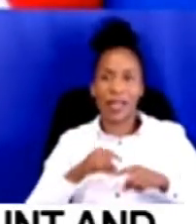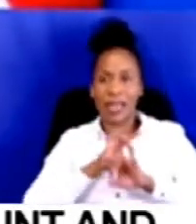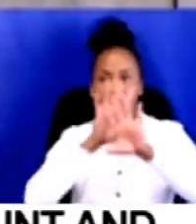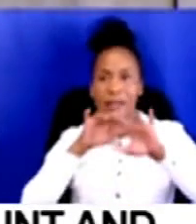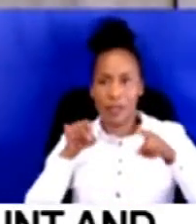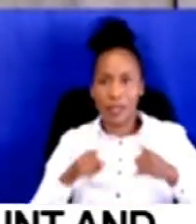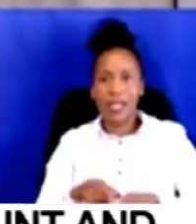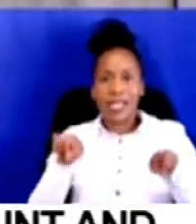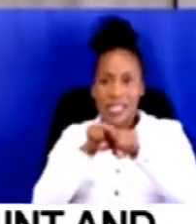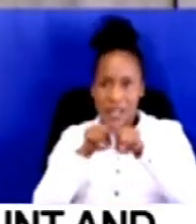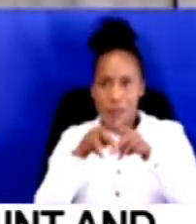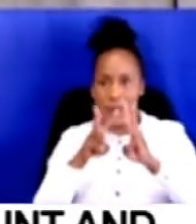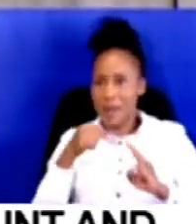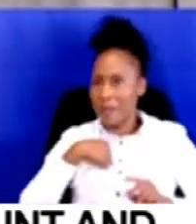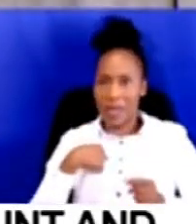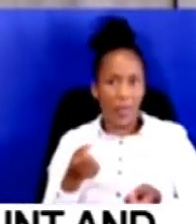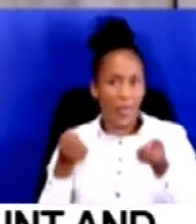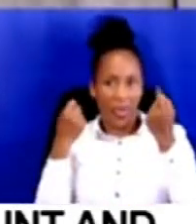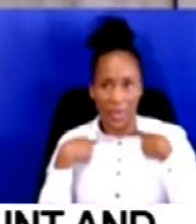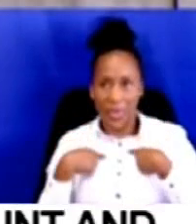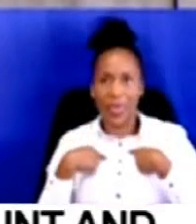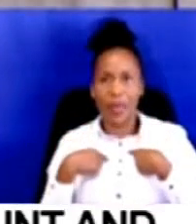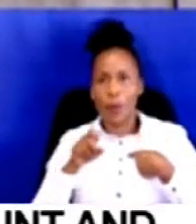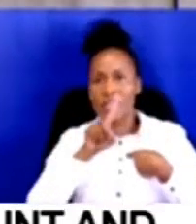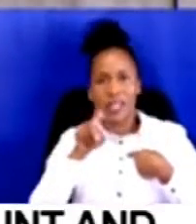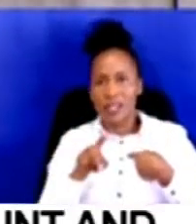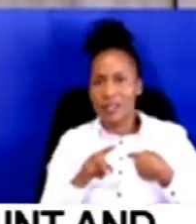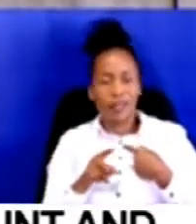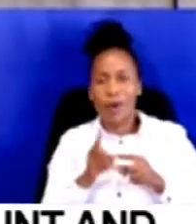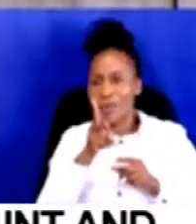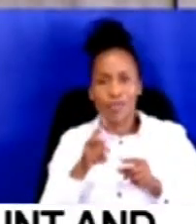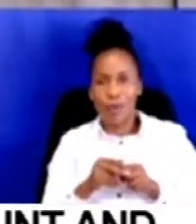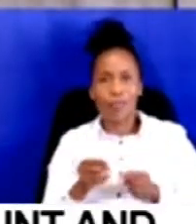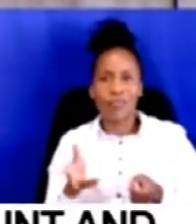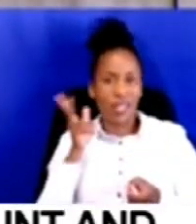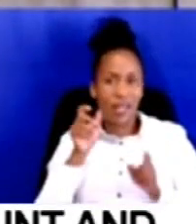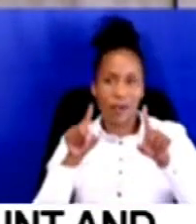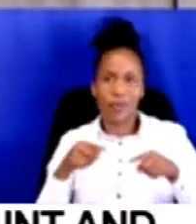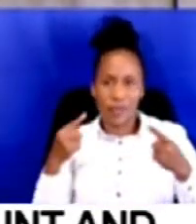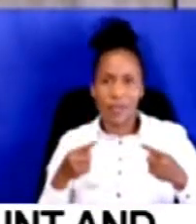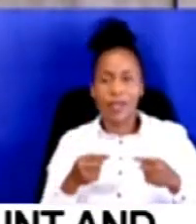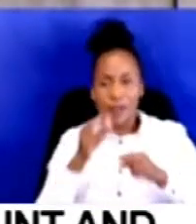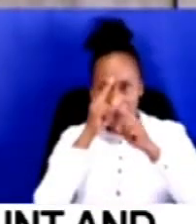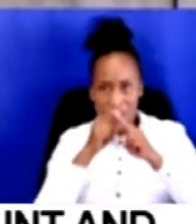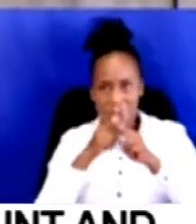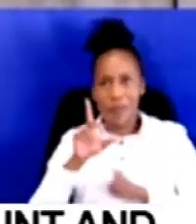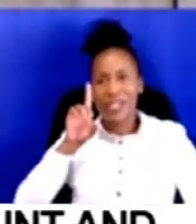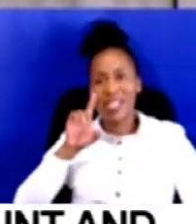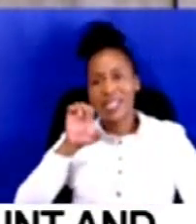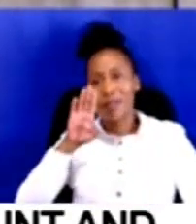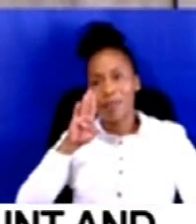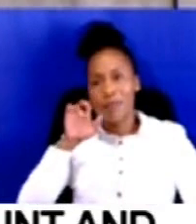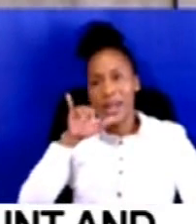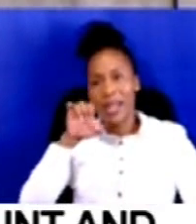I also, I could really, we also couldn't hear. Honorable De Bruin, if you don't mind, can you just repeat the